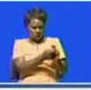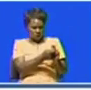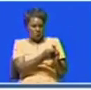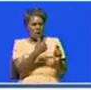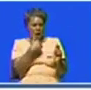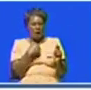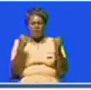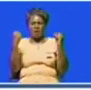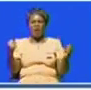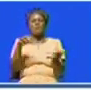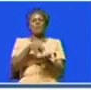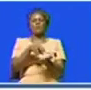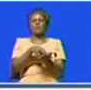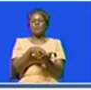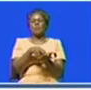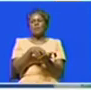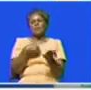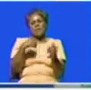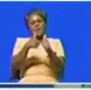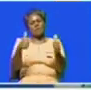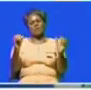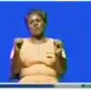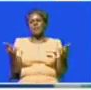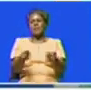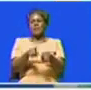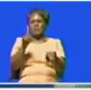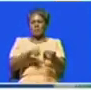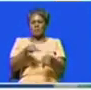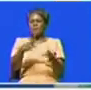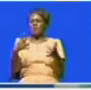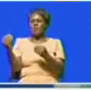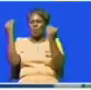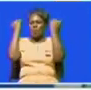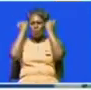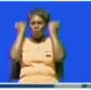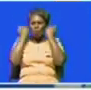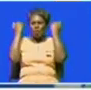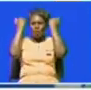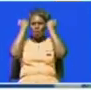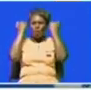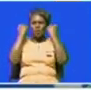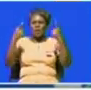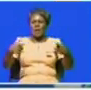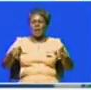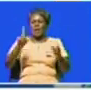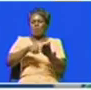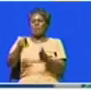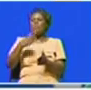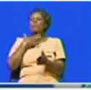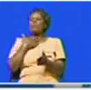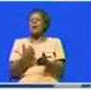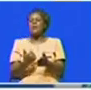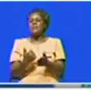lot of hardlining going around. No, I'm not refusing. At uh-huh. the same time, they went to court. The court granted what they wanted, which